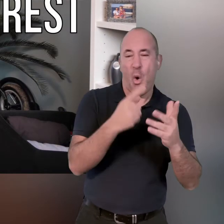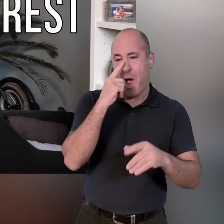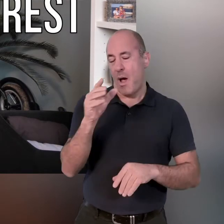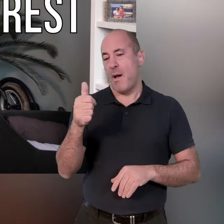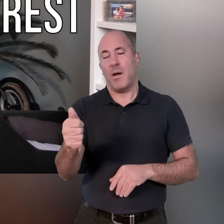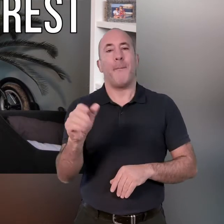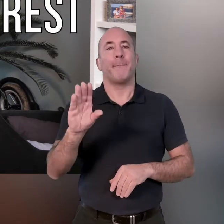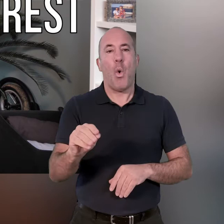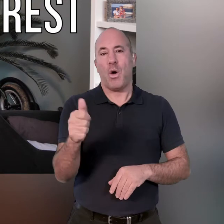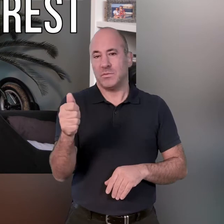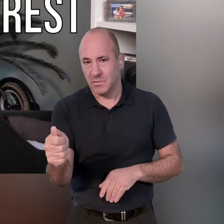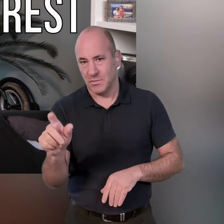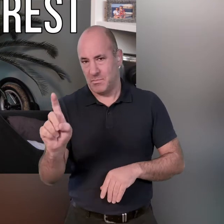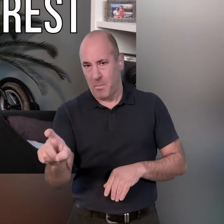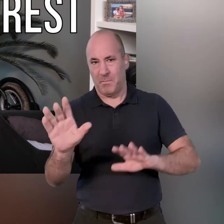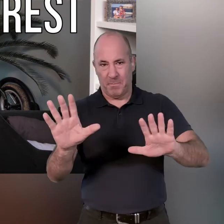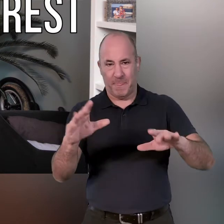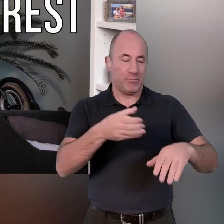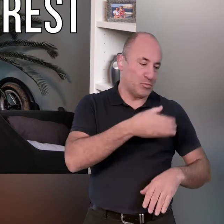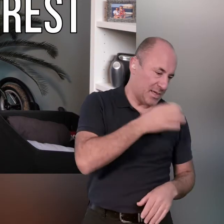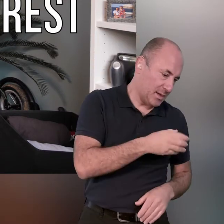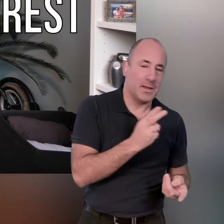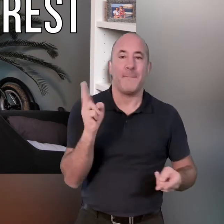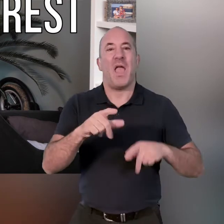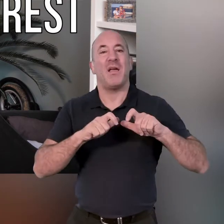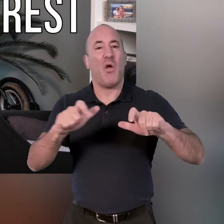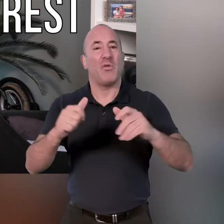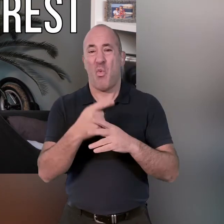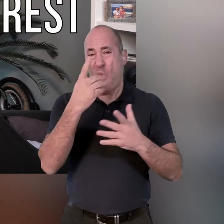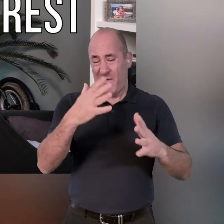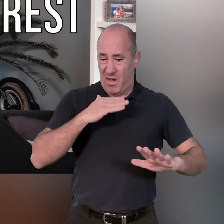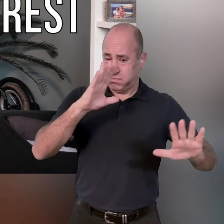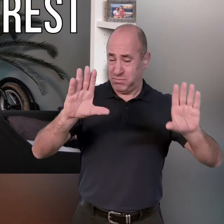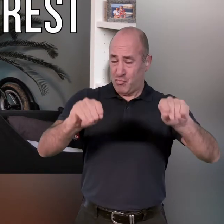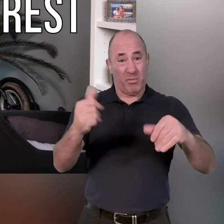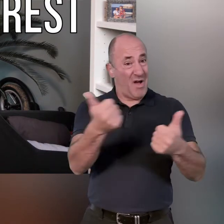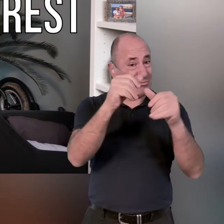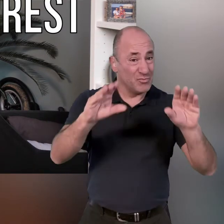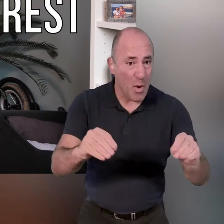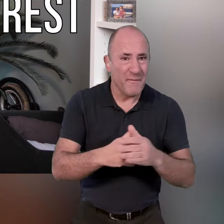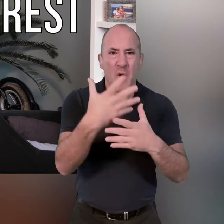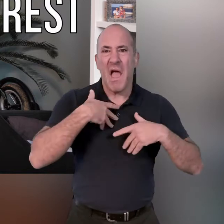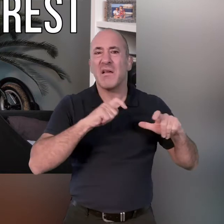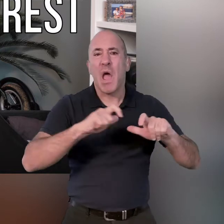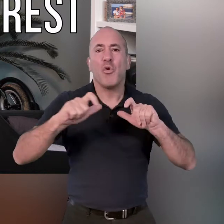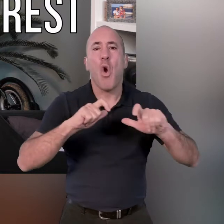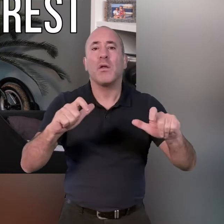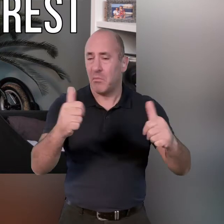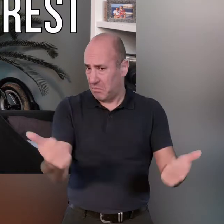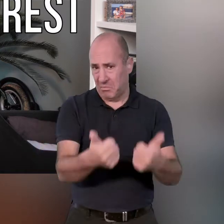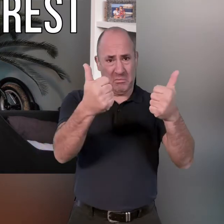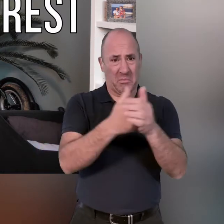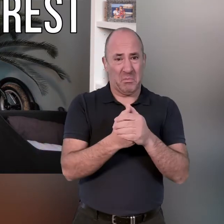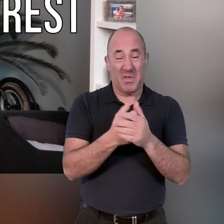pause the video here, have a drink, come back to it, or you can stop now if that's fine with you. But if you want to keep going, and there is